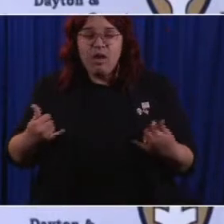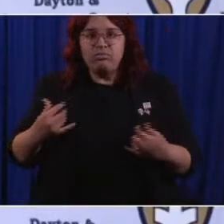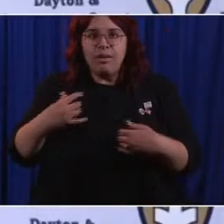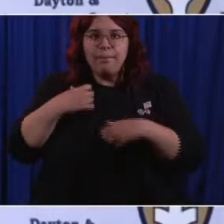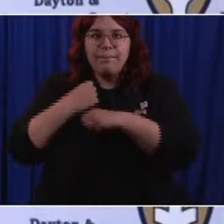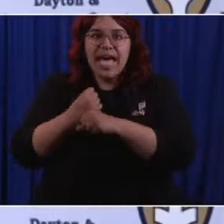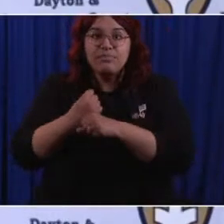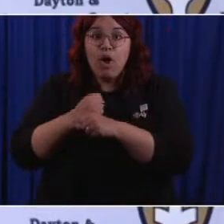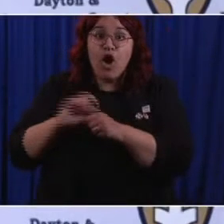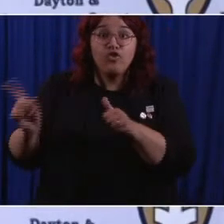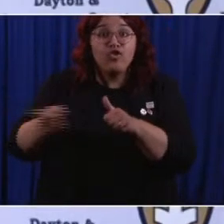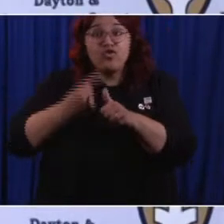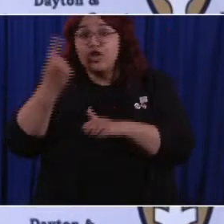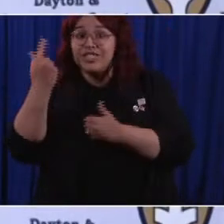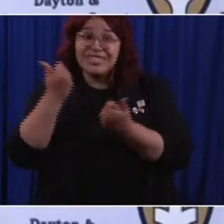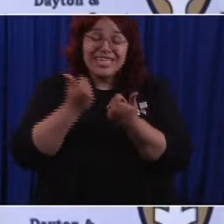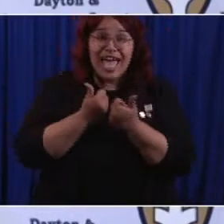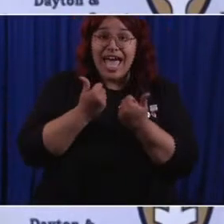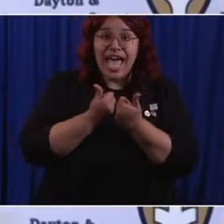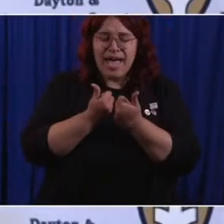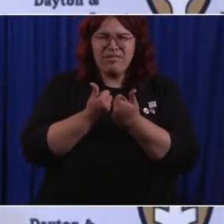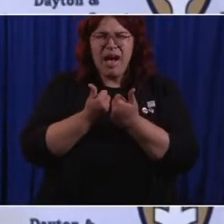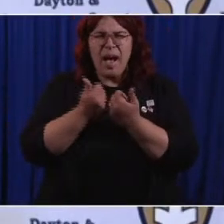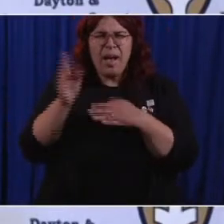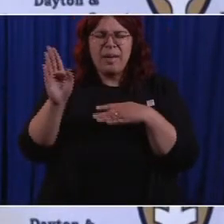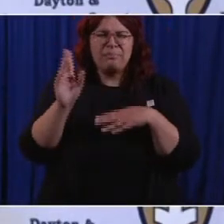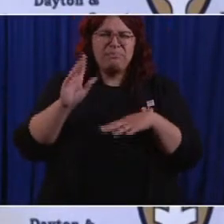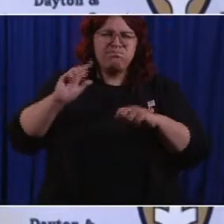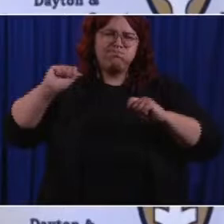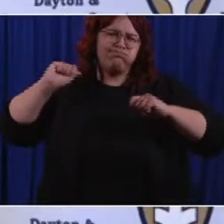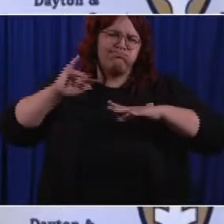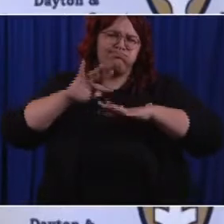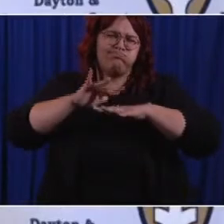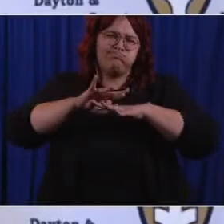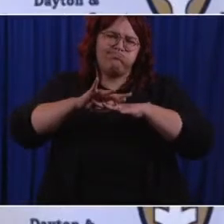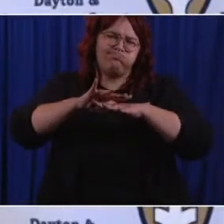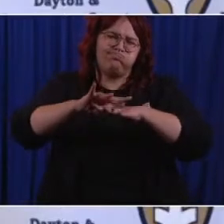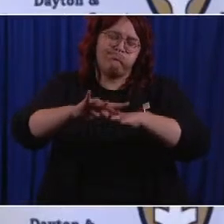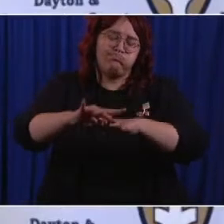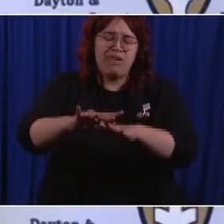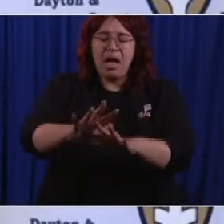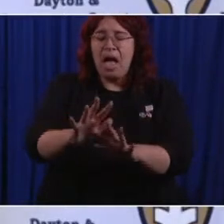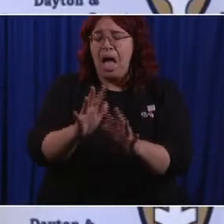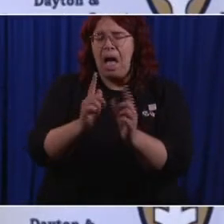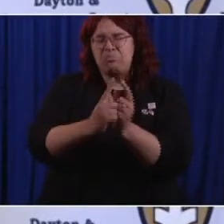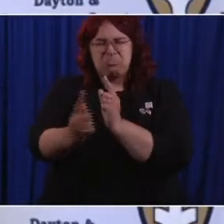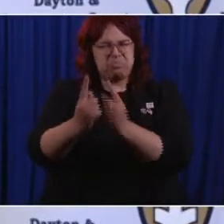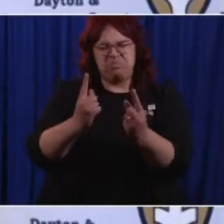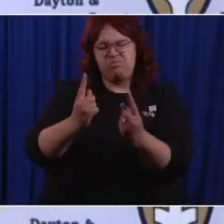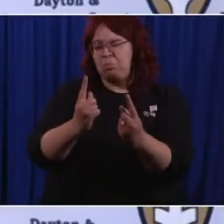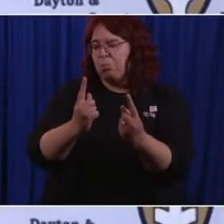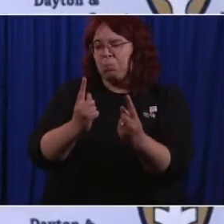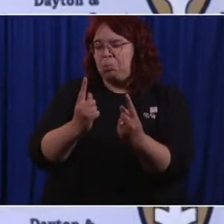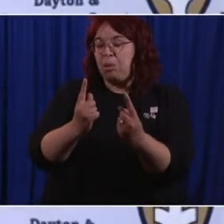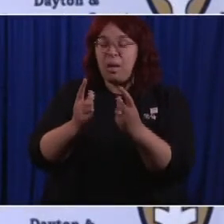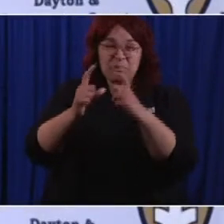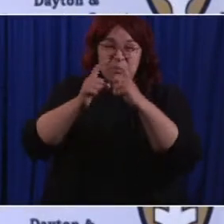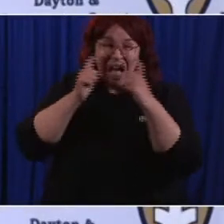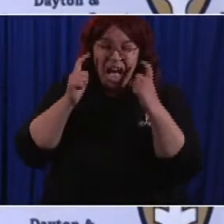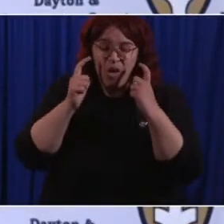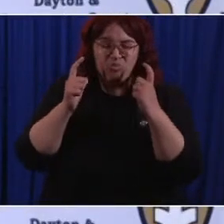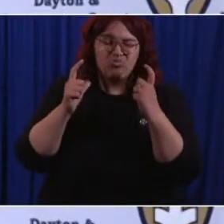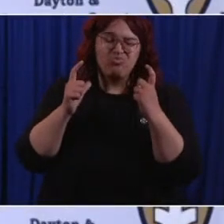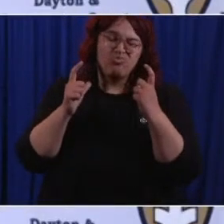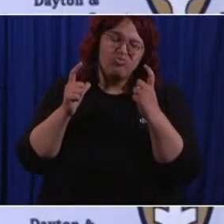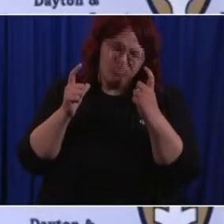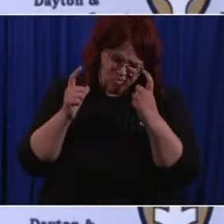shoulder, not much distance, not much masking at all. Now it is outside. But what can you say about